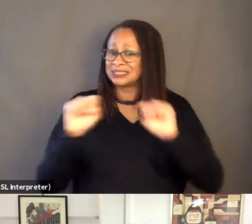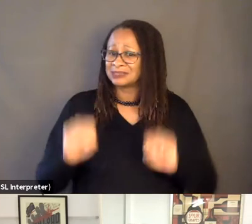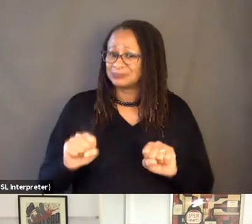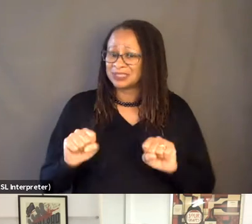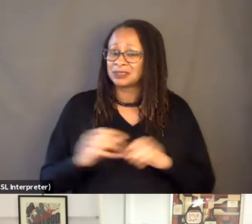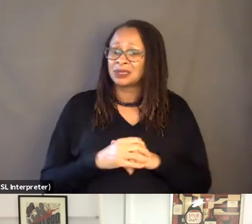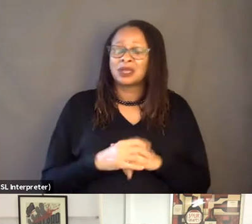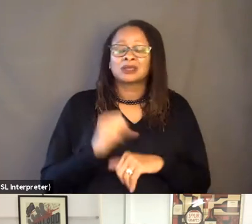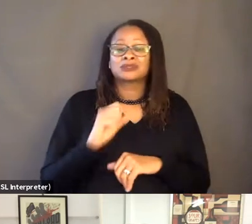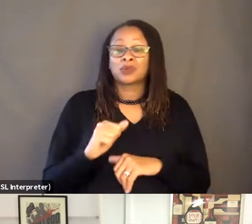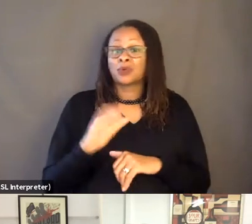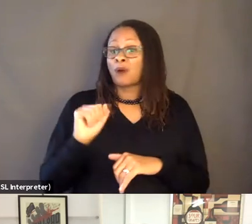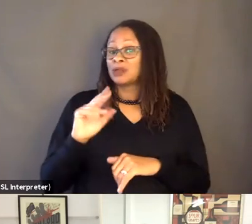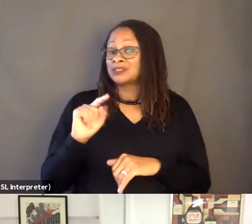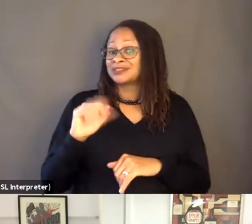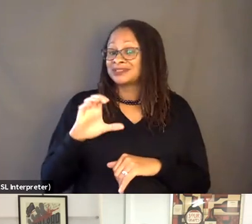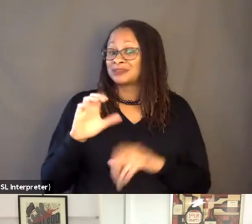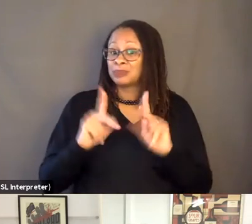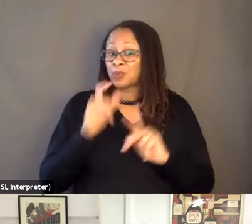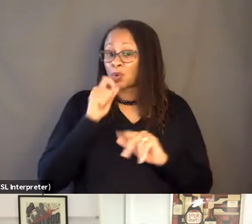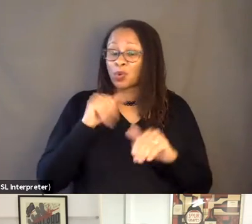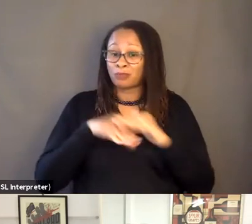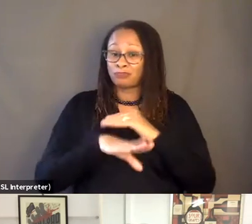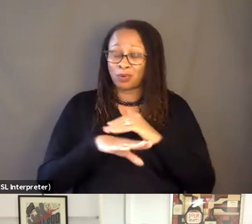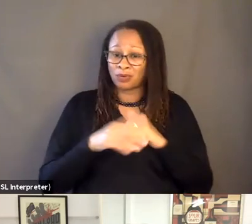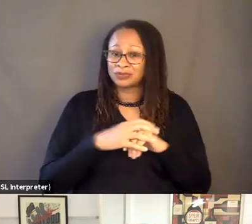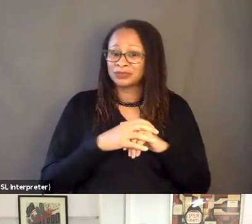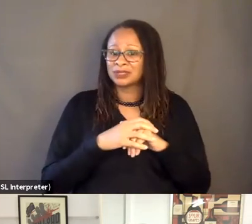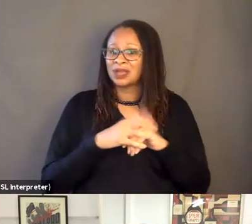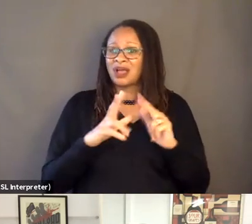autistic people who were born into relatively wealthy